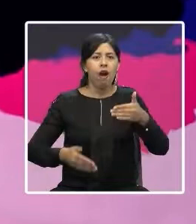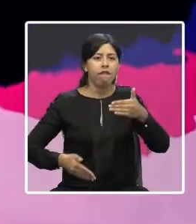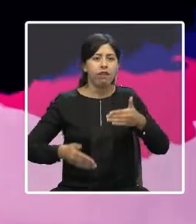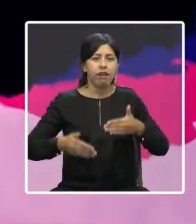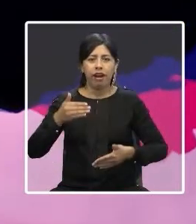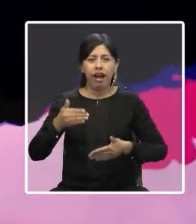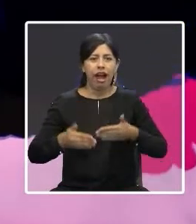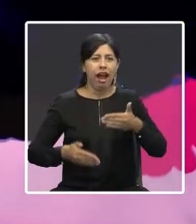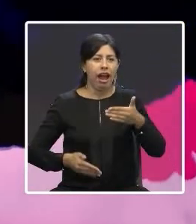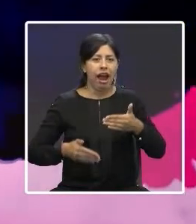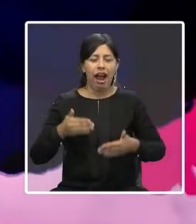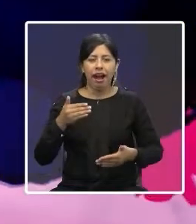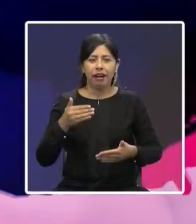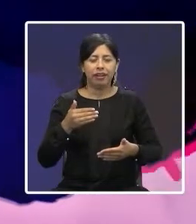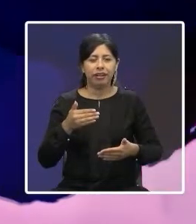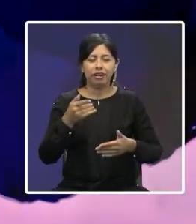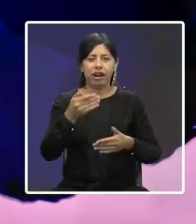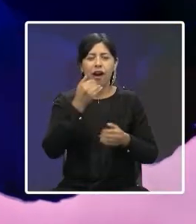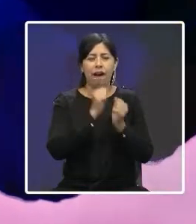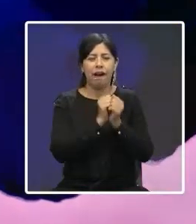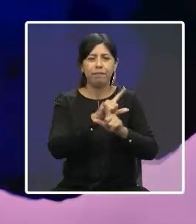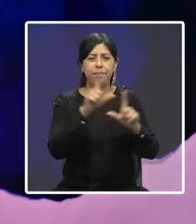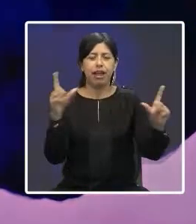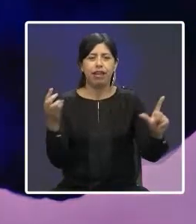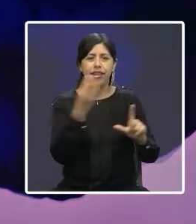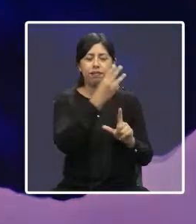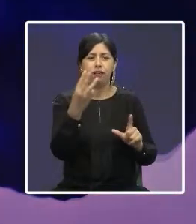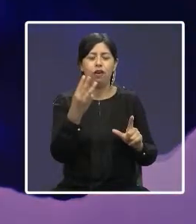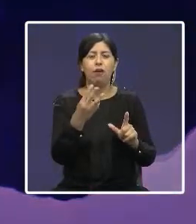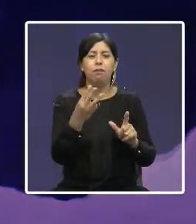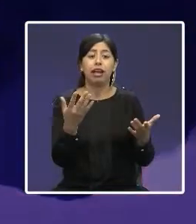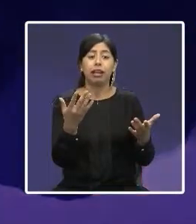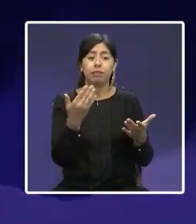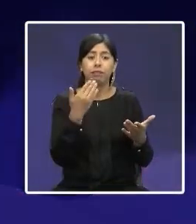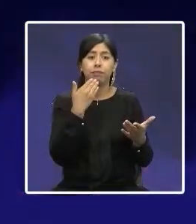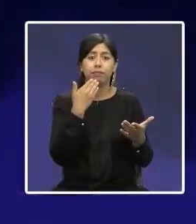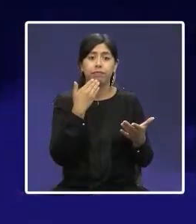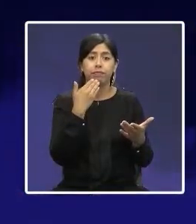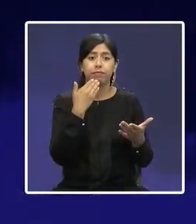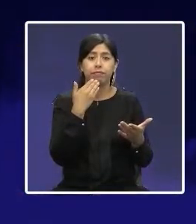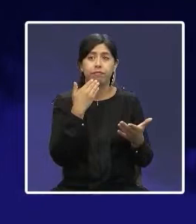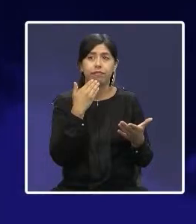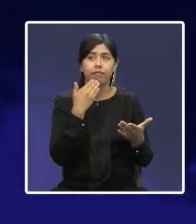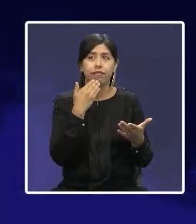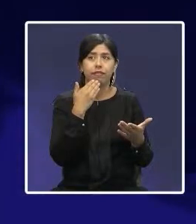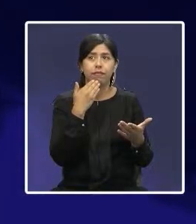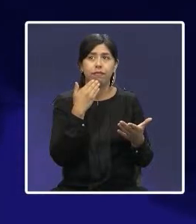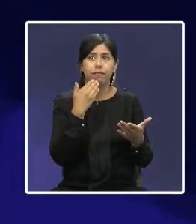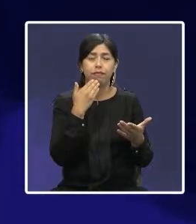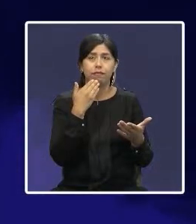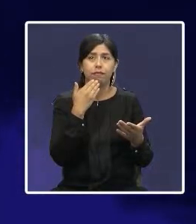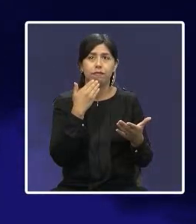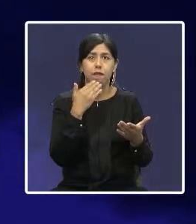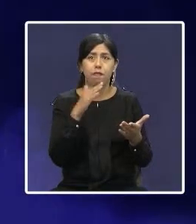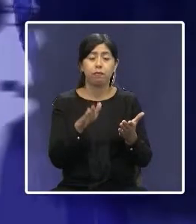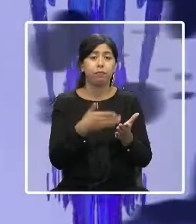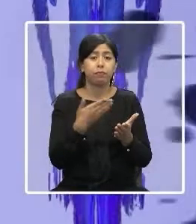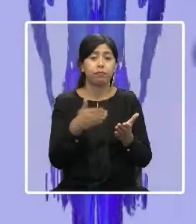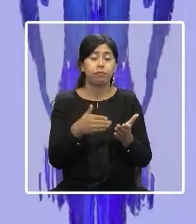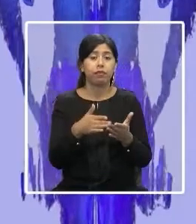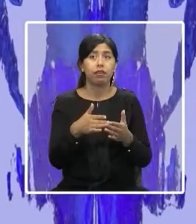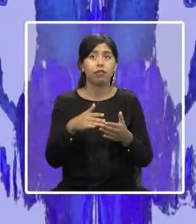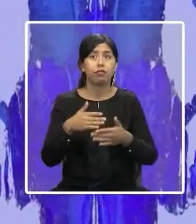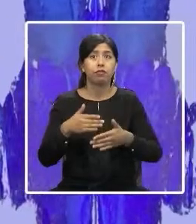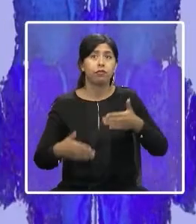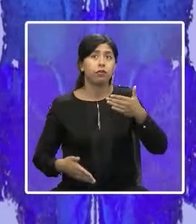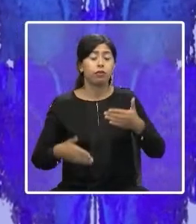Paper and Now from SoftBank Robotics that can, and this robot can recognize, interpret,